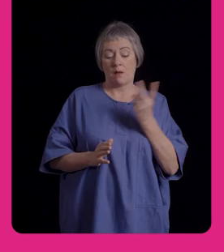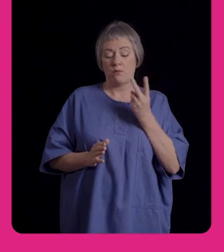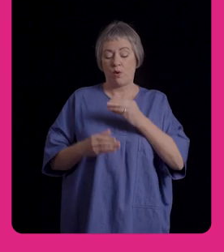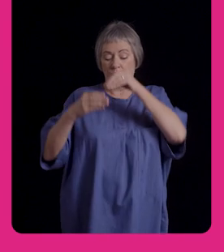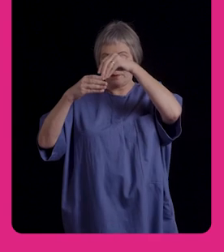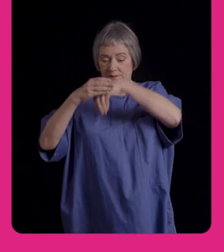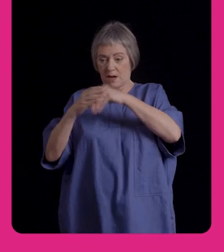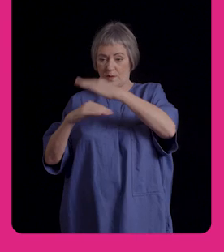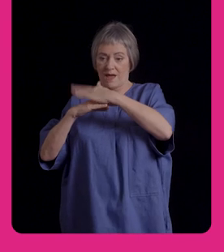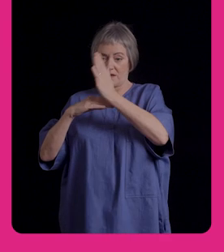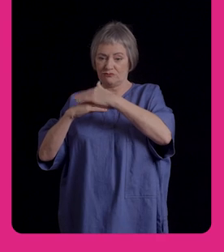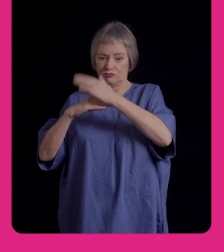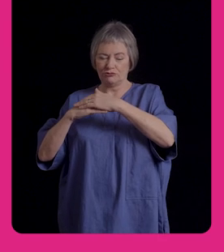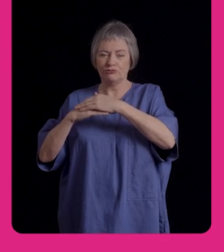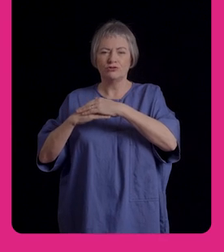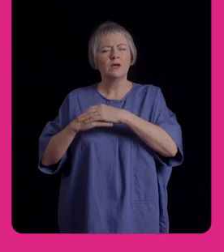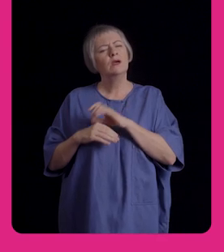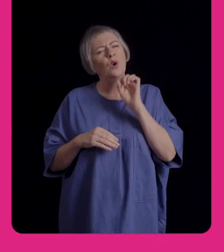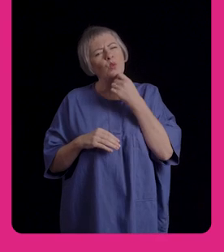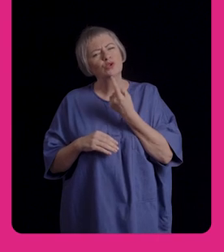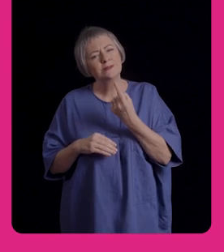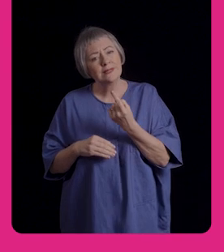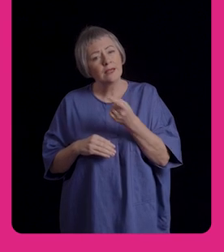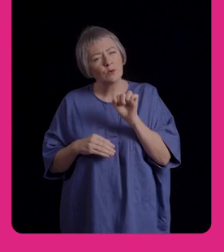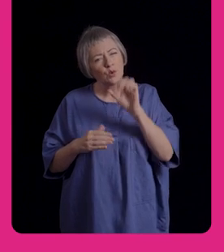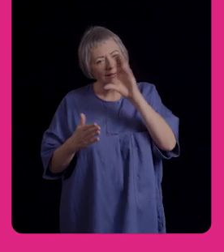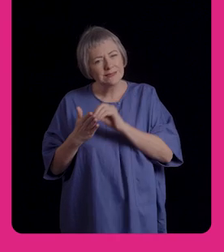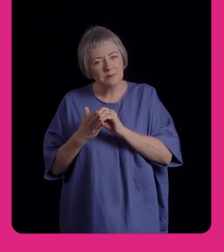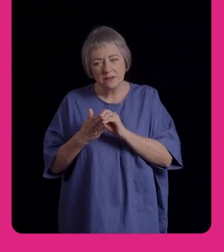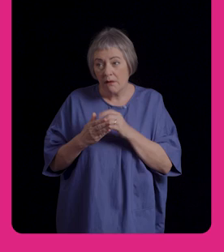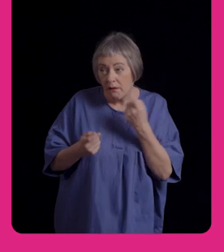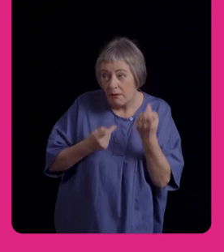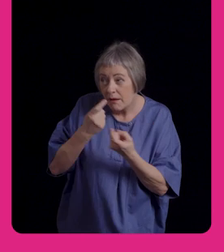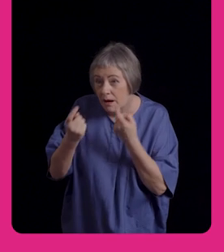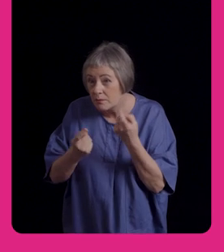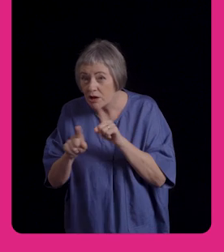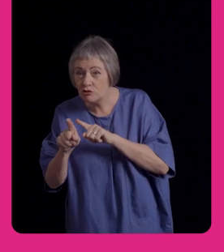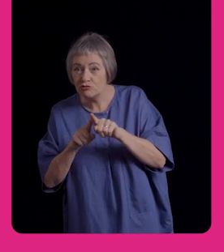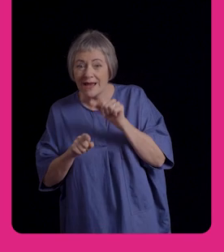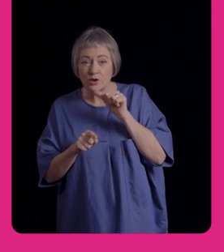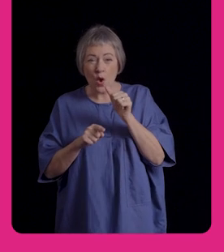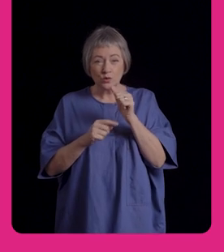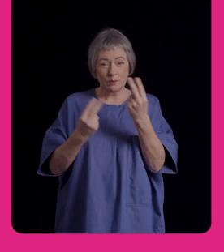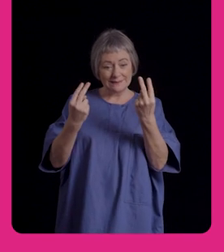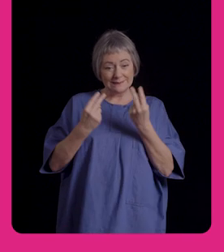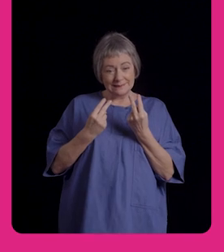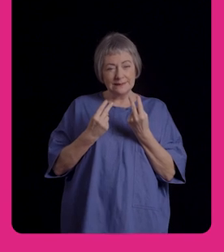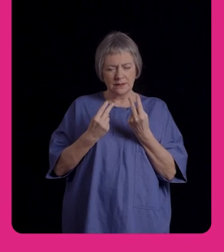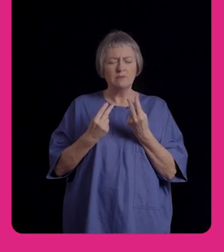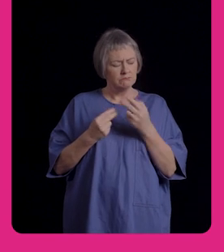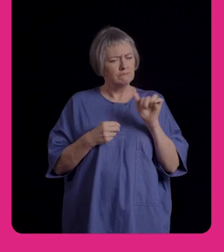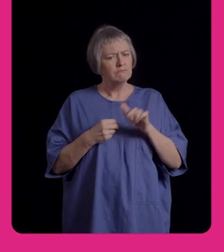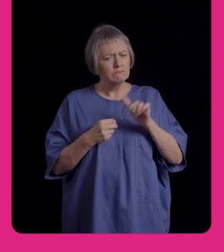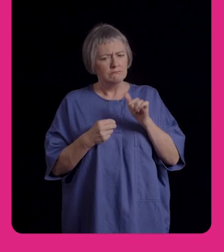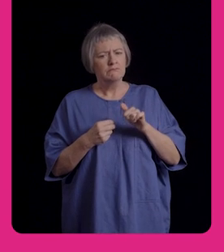hatch. Yeah. Would you say that you're experienced sneaking around, trying not to be seen? Yes.